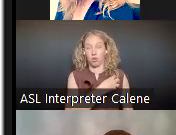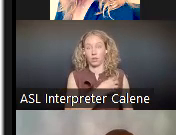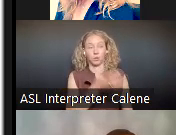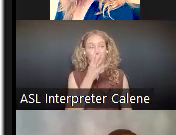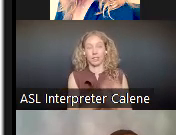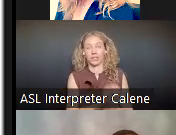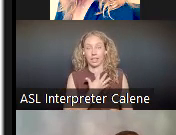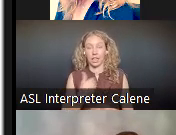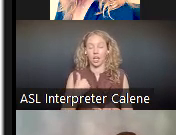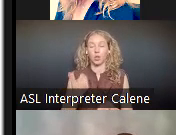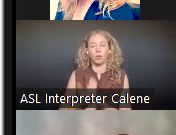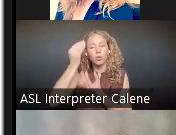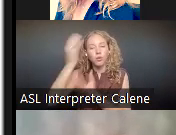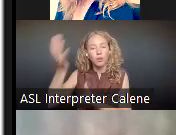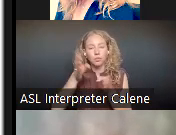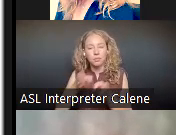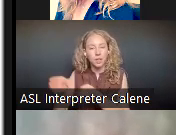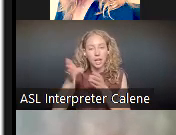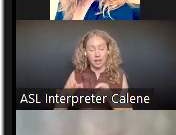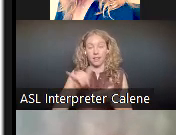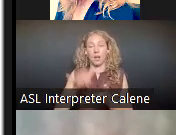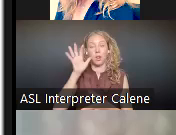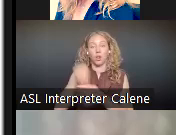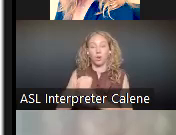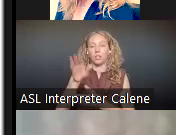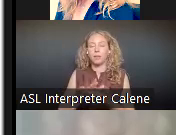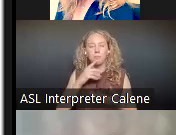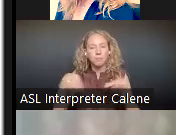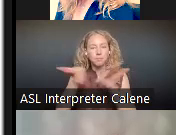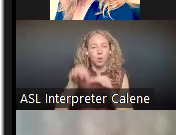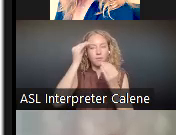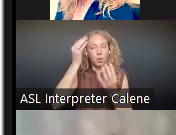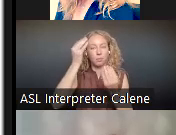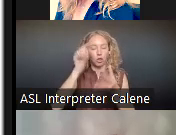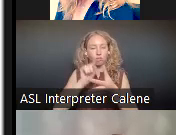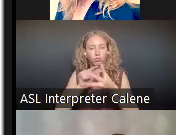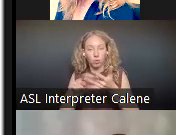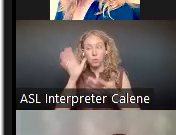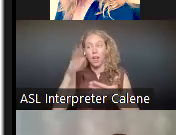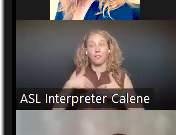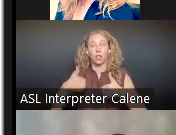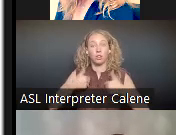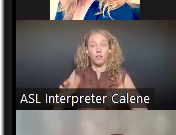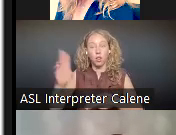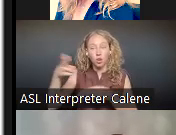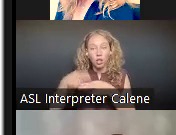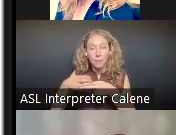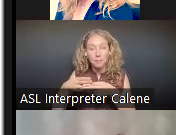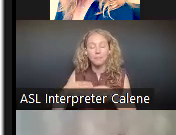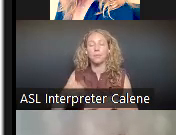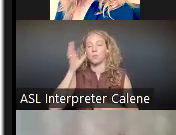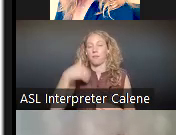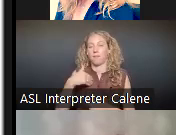the notification plan, it will include some pertinent information. So we'll have the survivor's name, we'll have